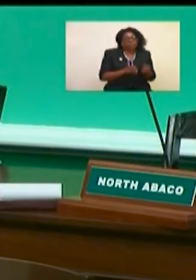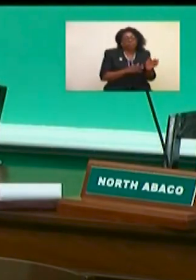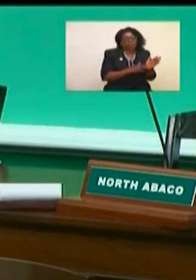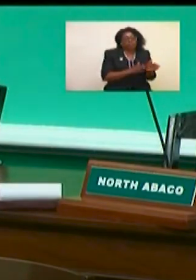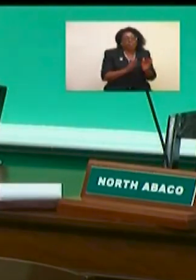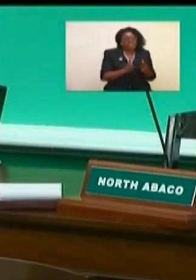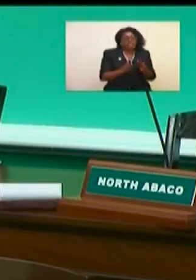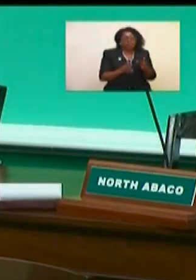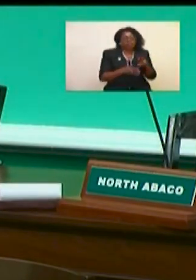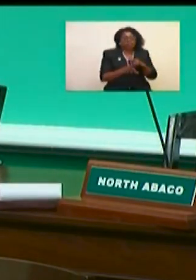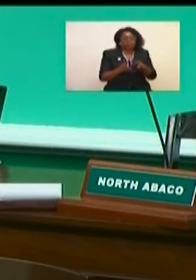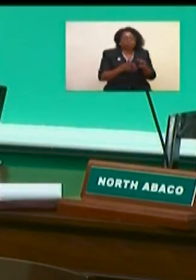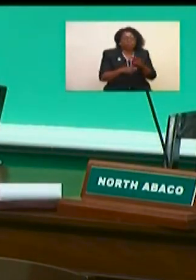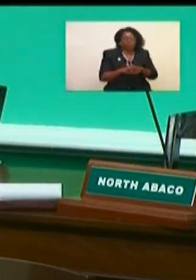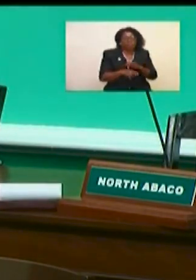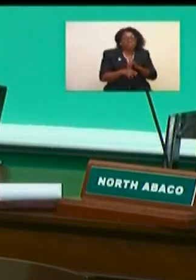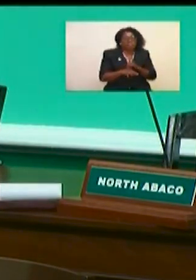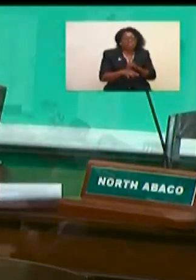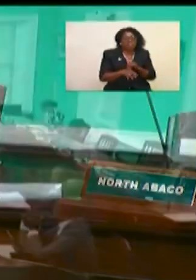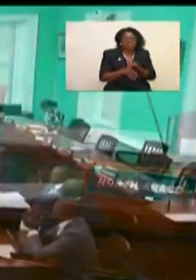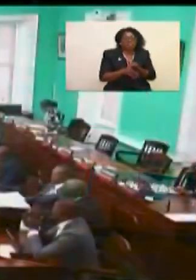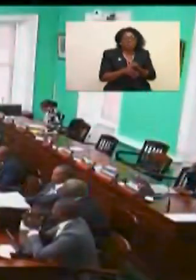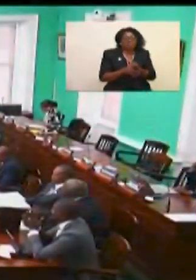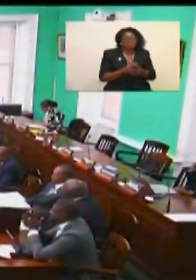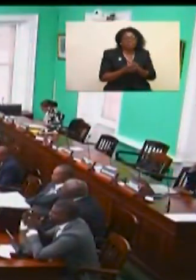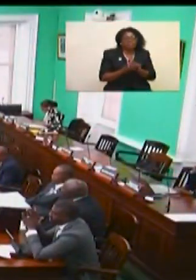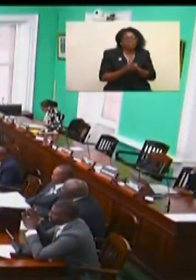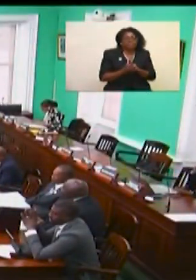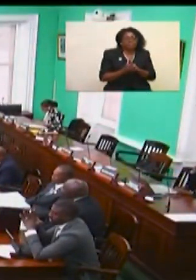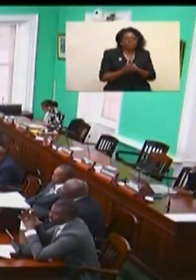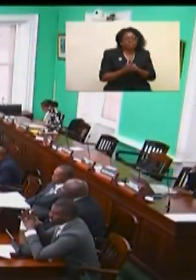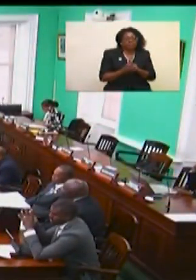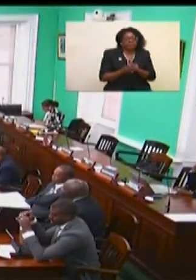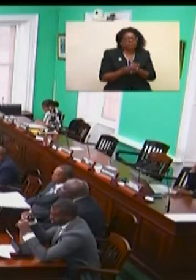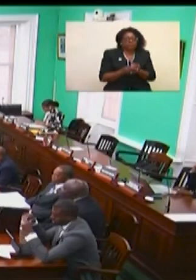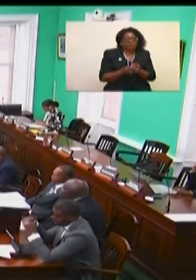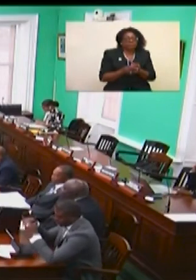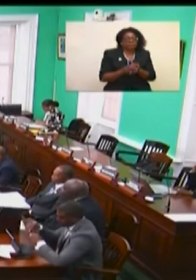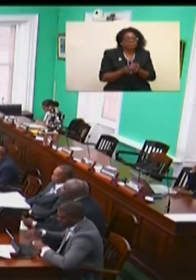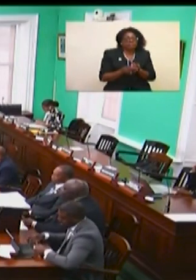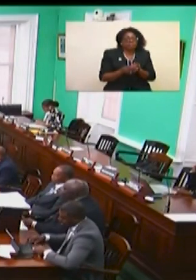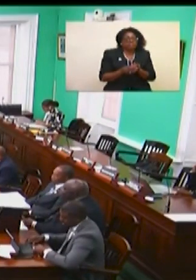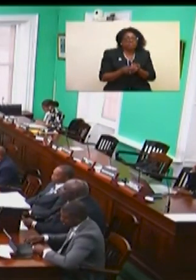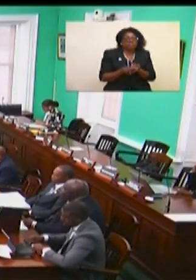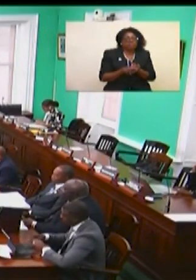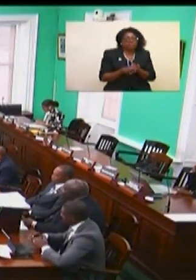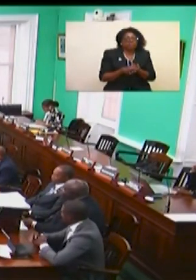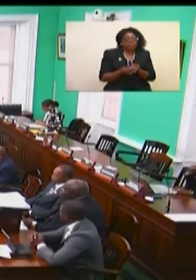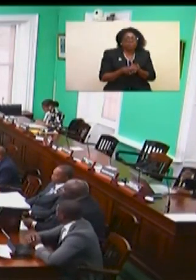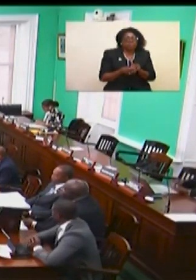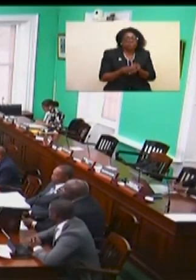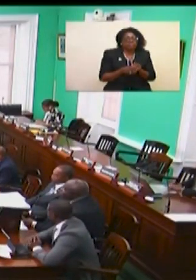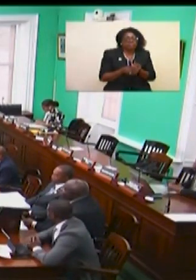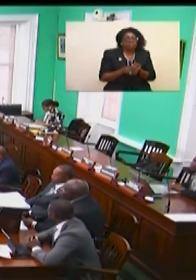you do intend to rule on that, Madam Speaker. Give me a moment. Yeah. To recognize the honourable member for us, shall we?